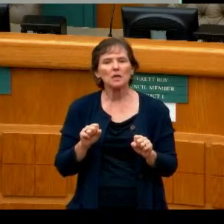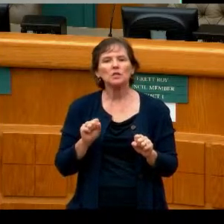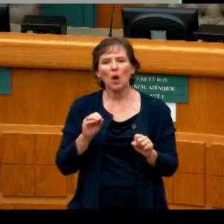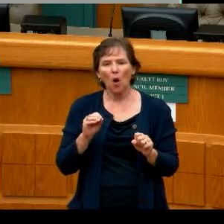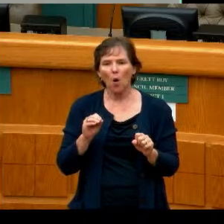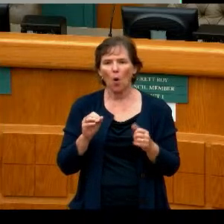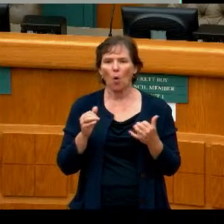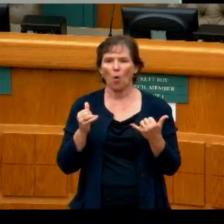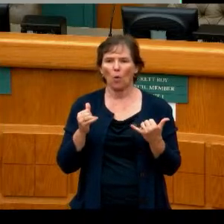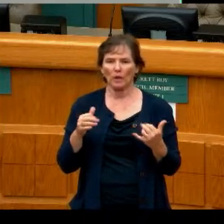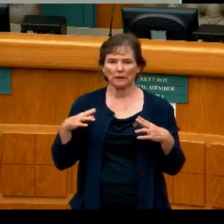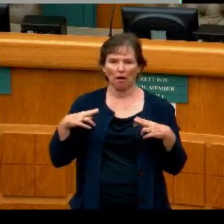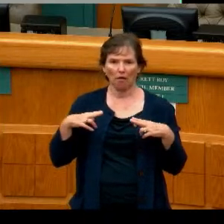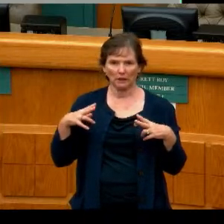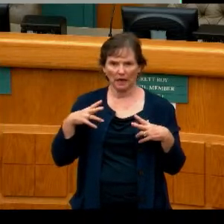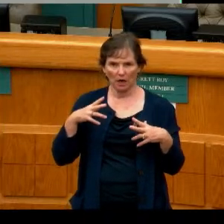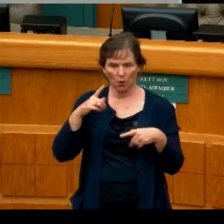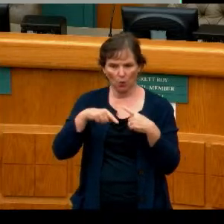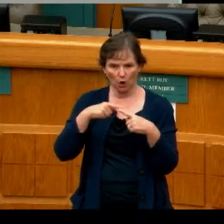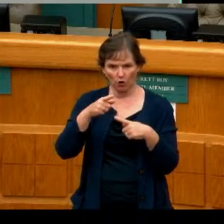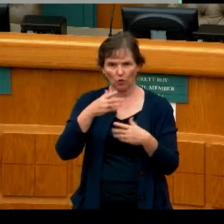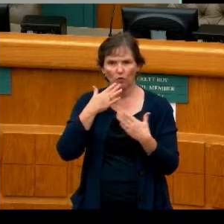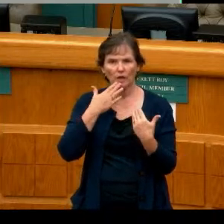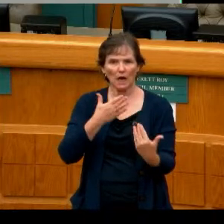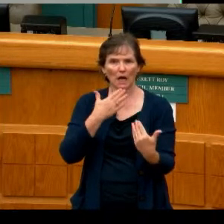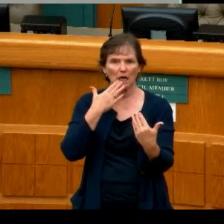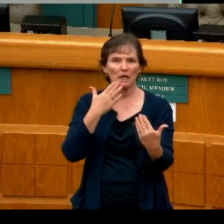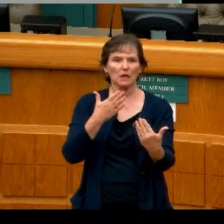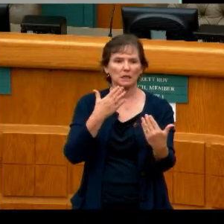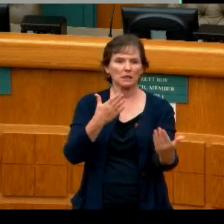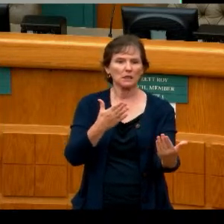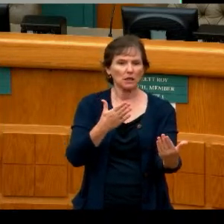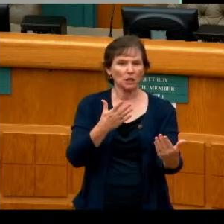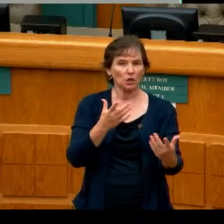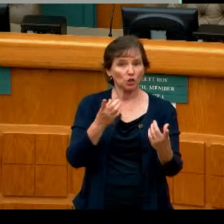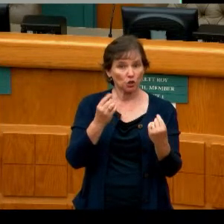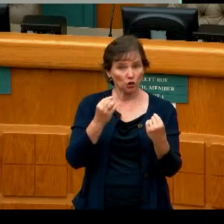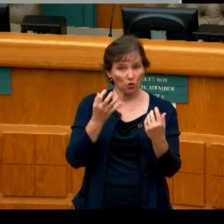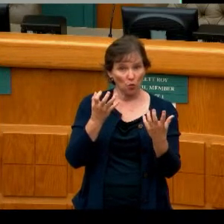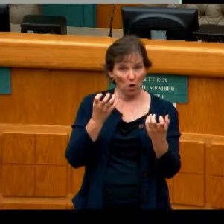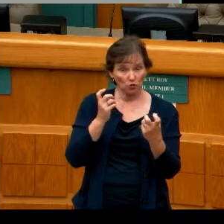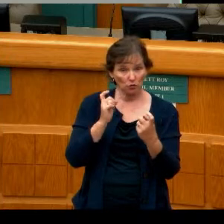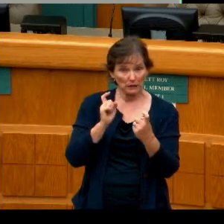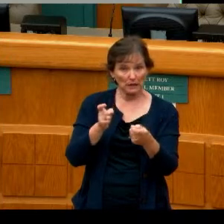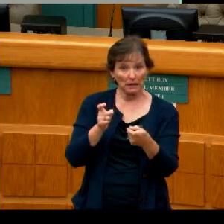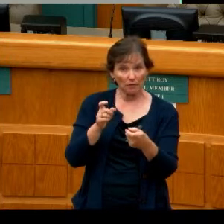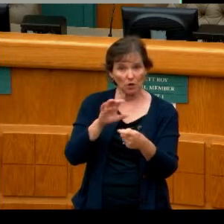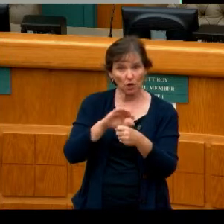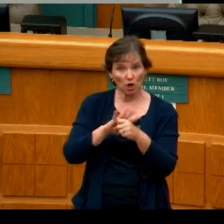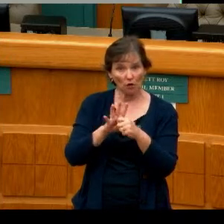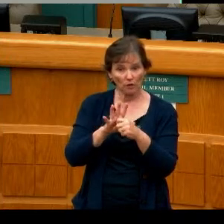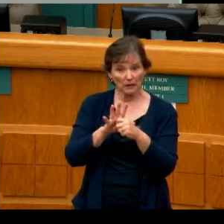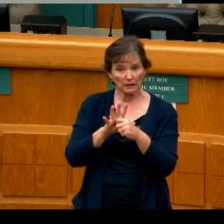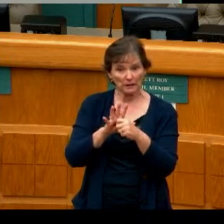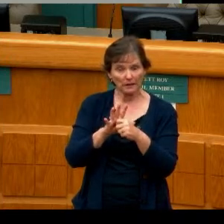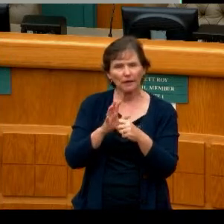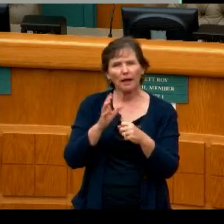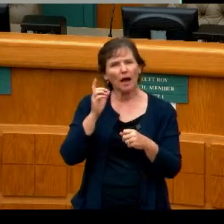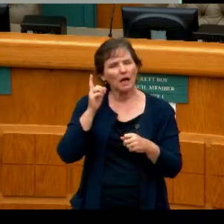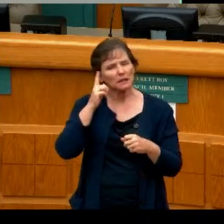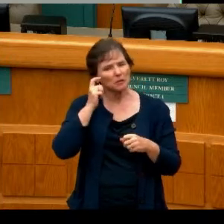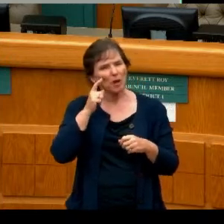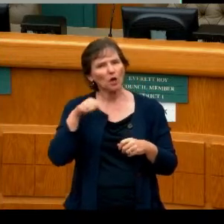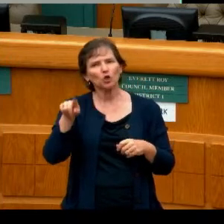period. Again, that's a large proportion. So I think everybody needs to consider, while you're giving thanks this